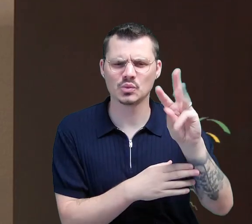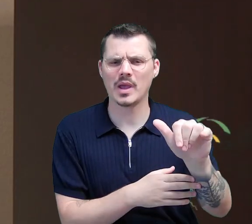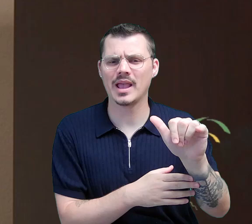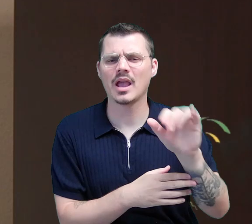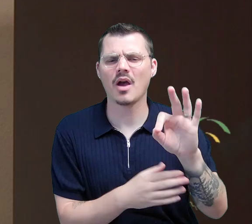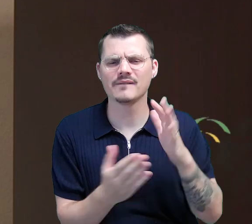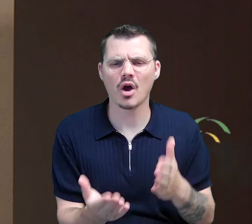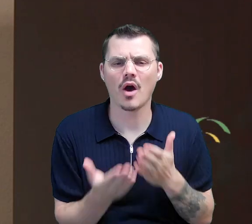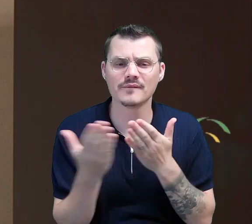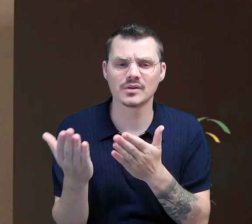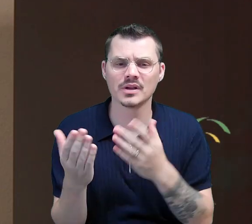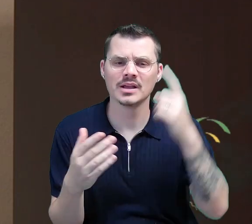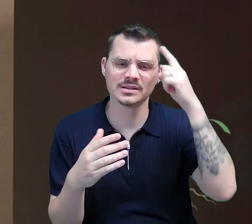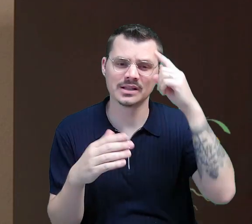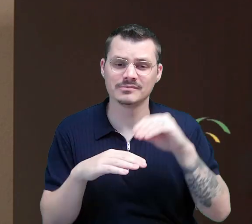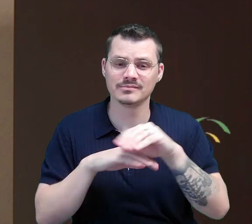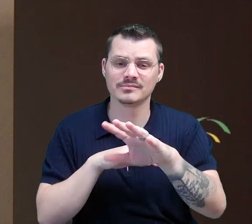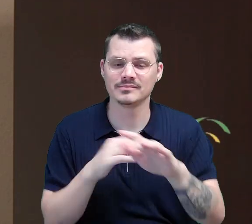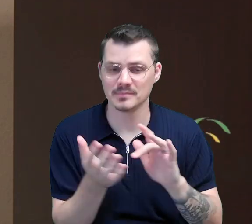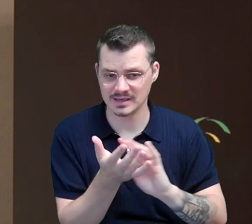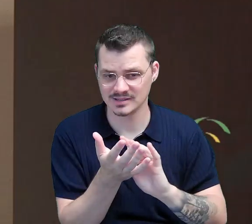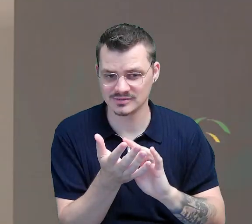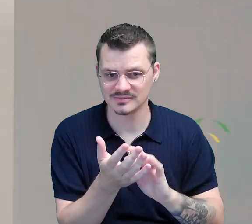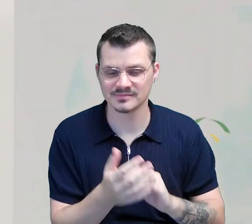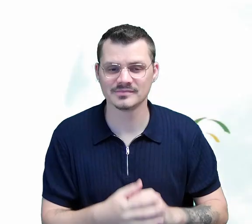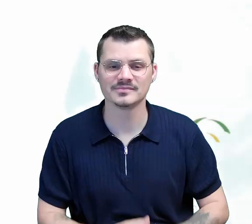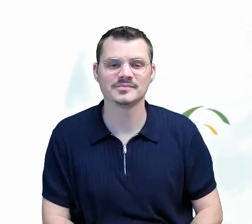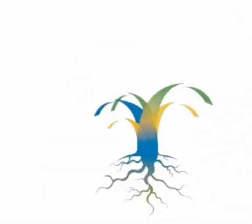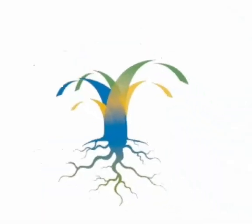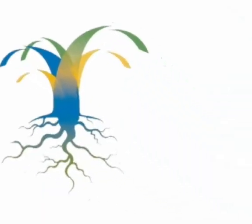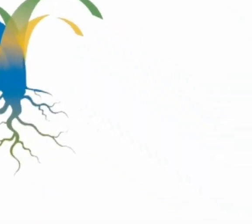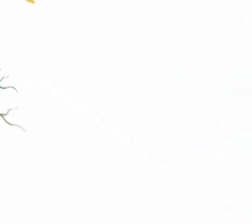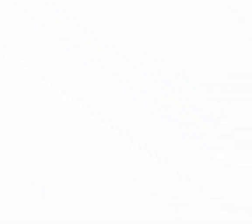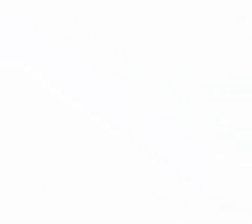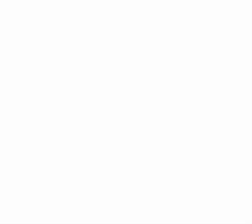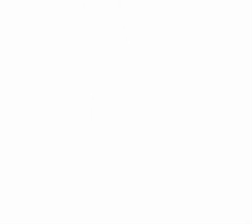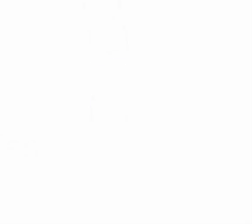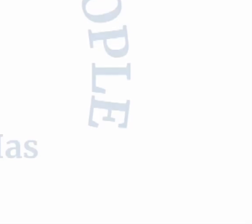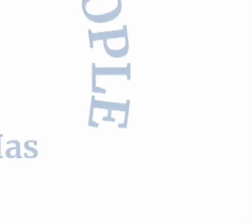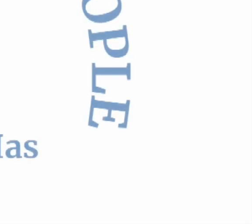way of offering psychotropic medicine.